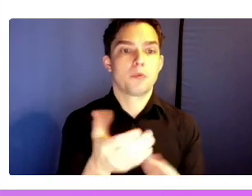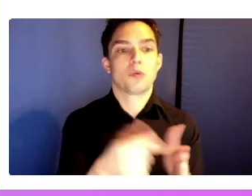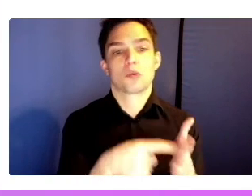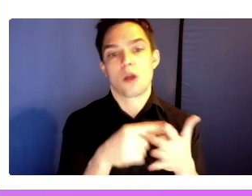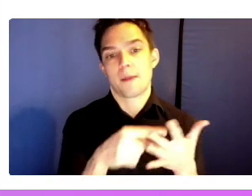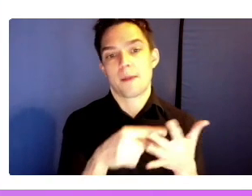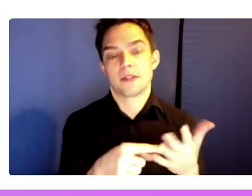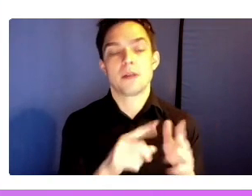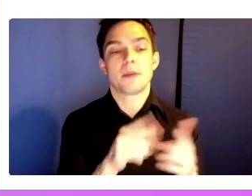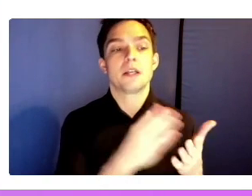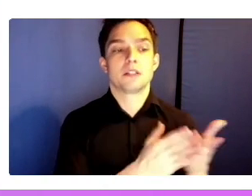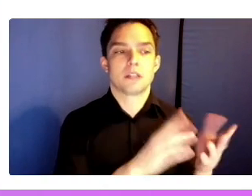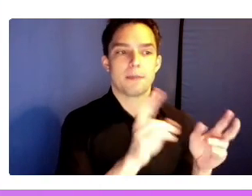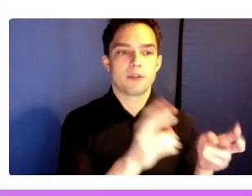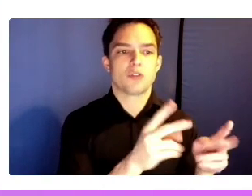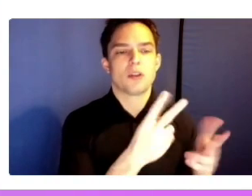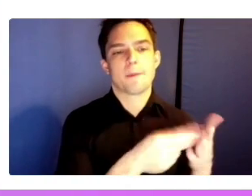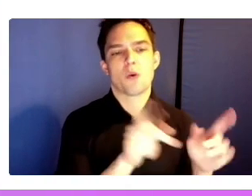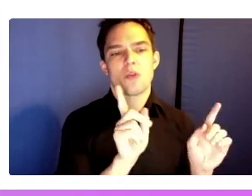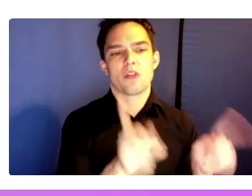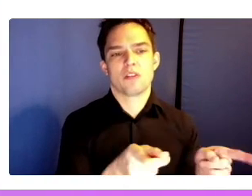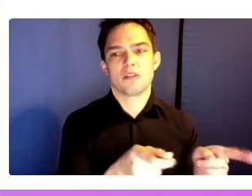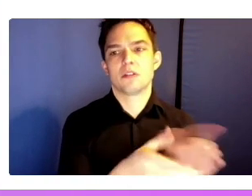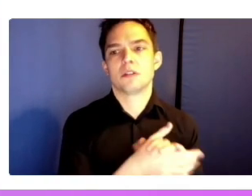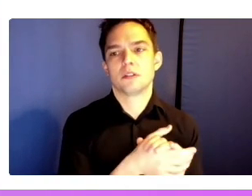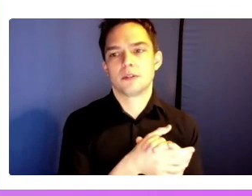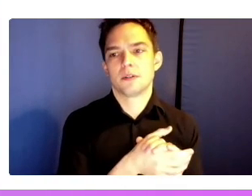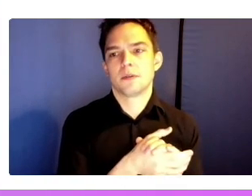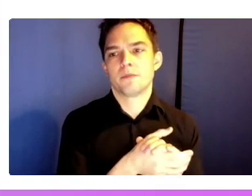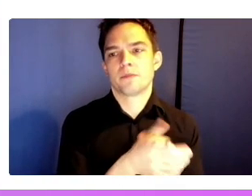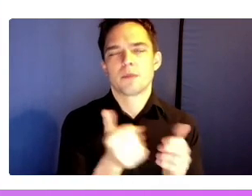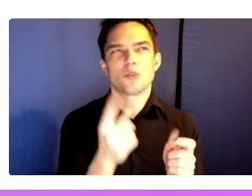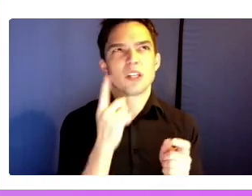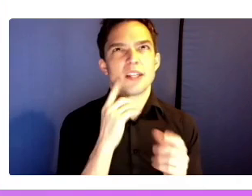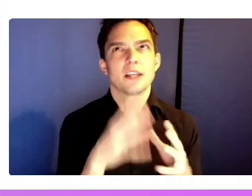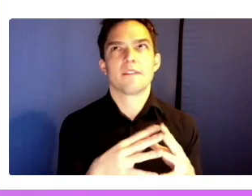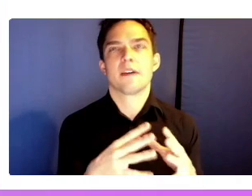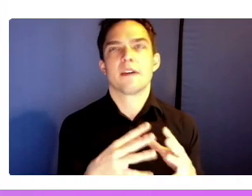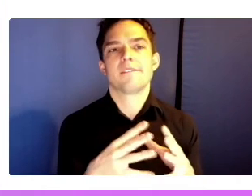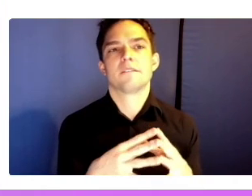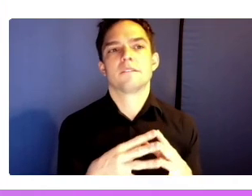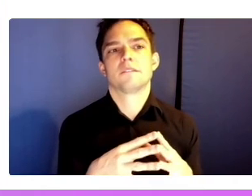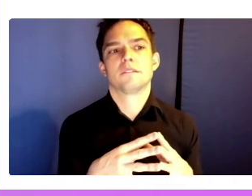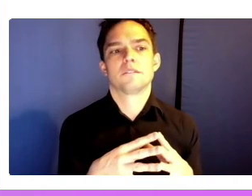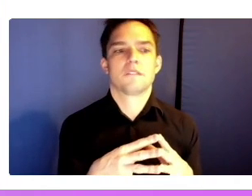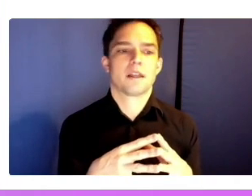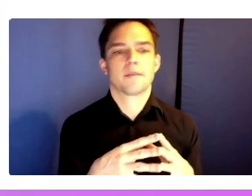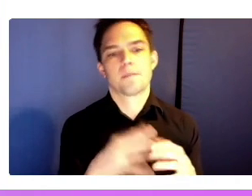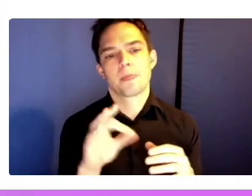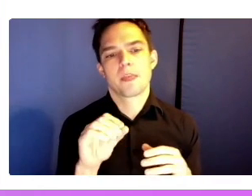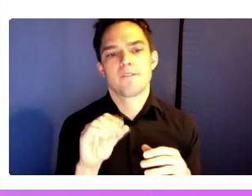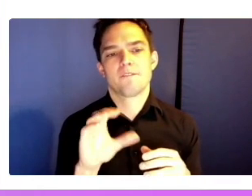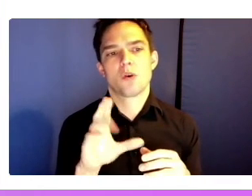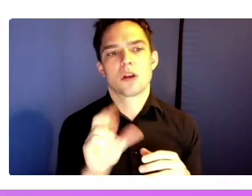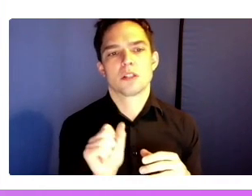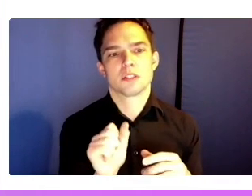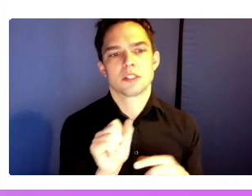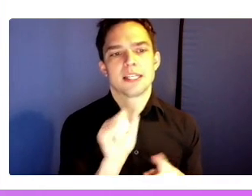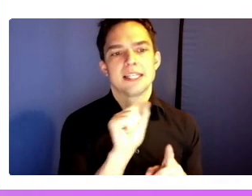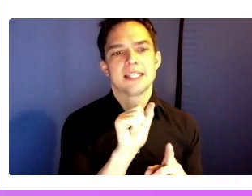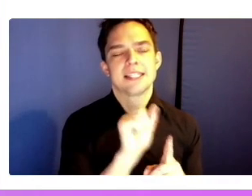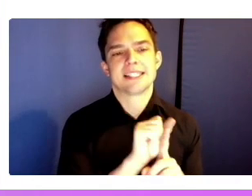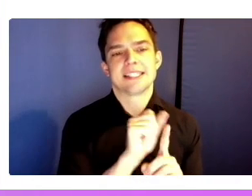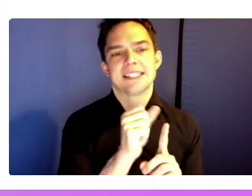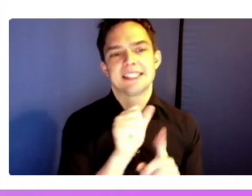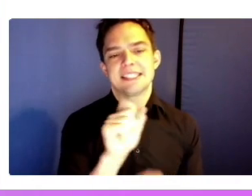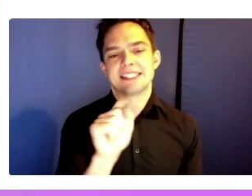but some issues are both. Trying to think of like focus states that would